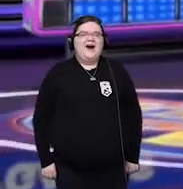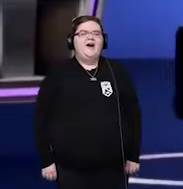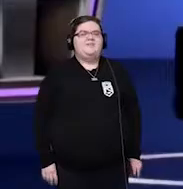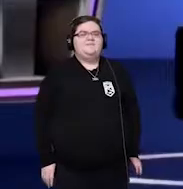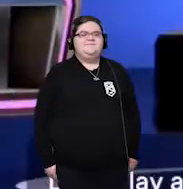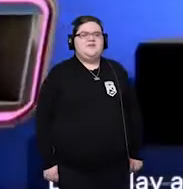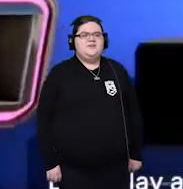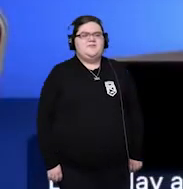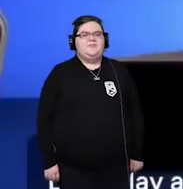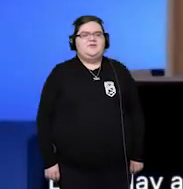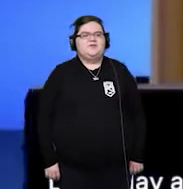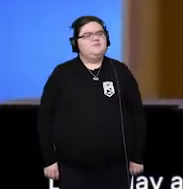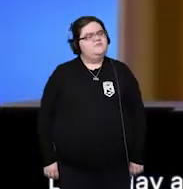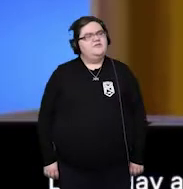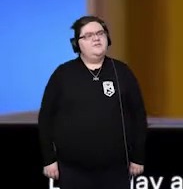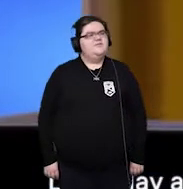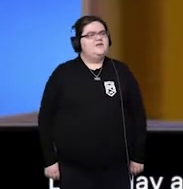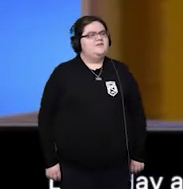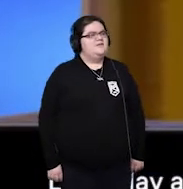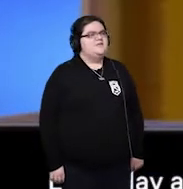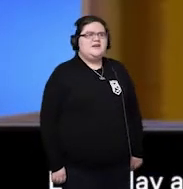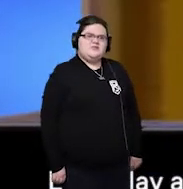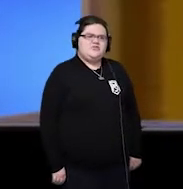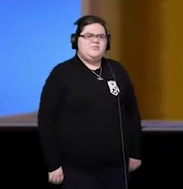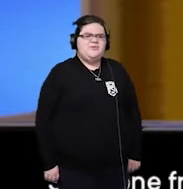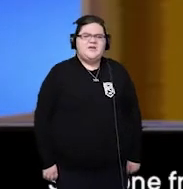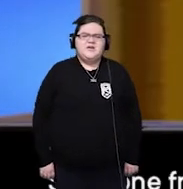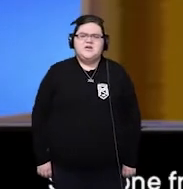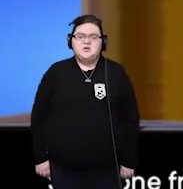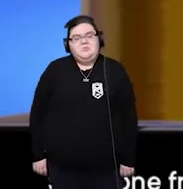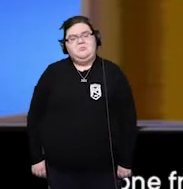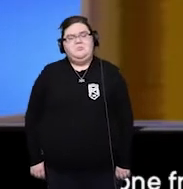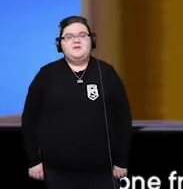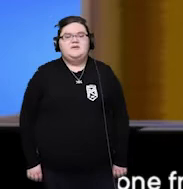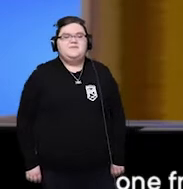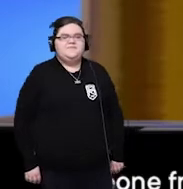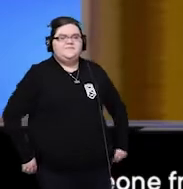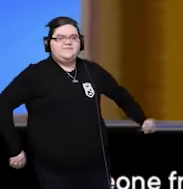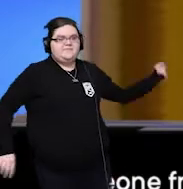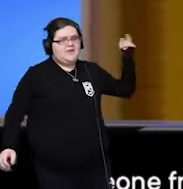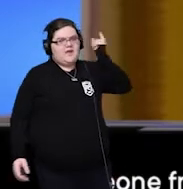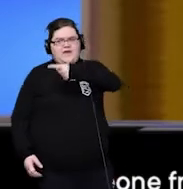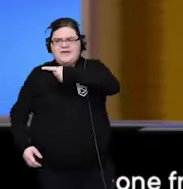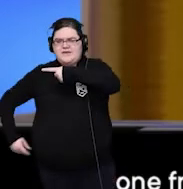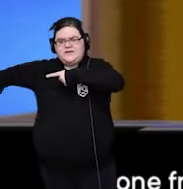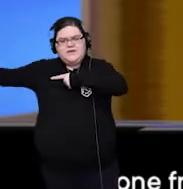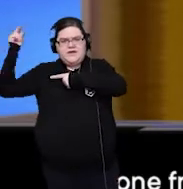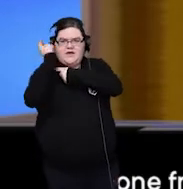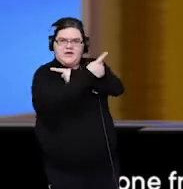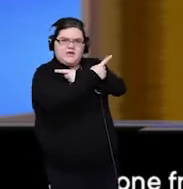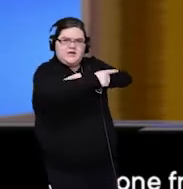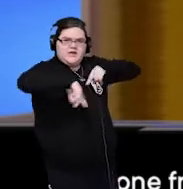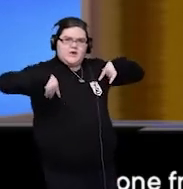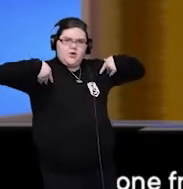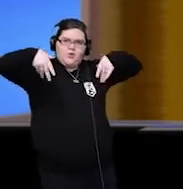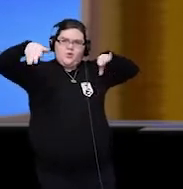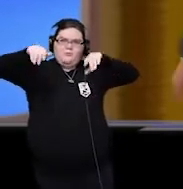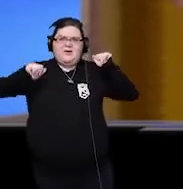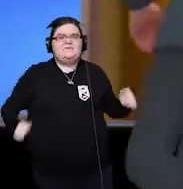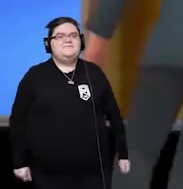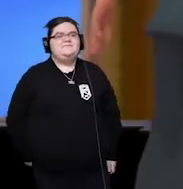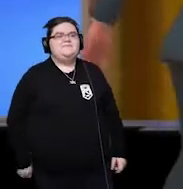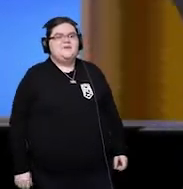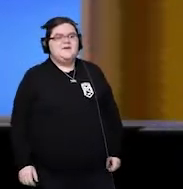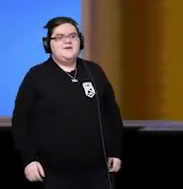Let's one. Oh, it is double points. Well, then what am I doing? Is the next one triple this? Someone from each family. Get up here and play. Ay,